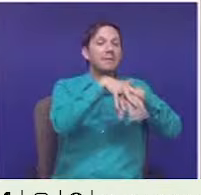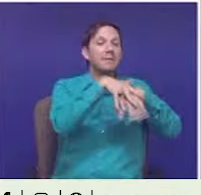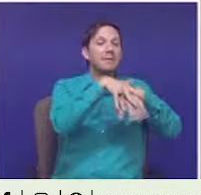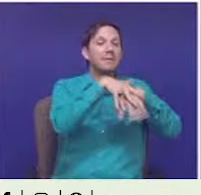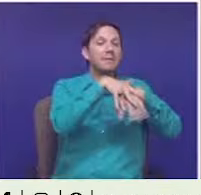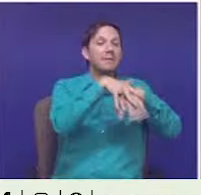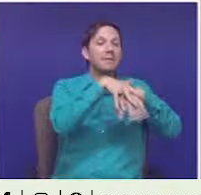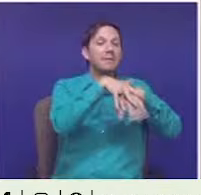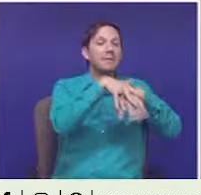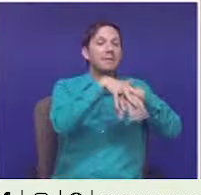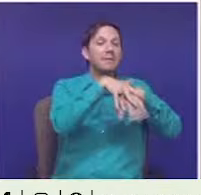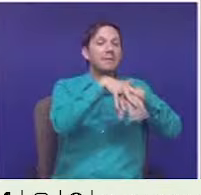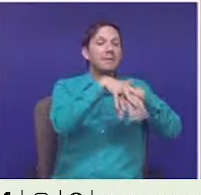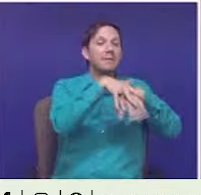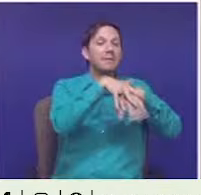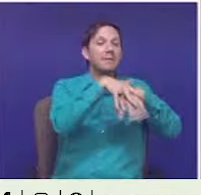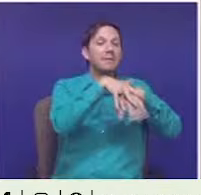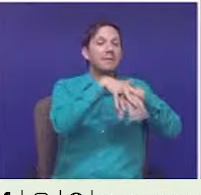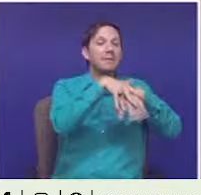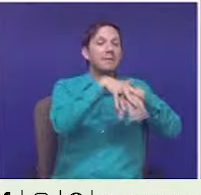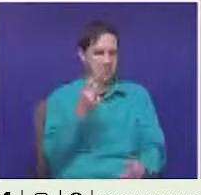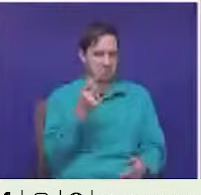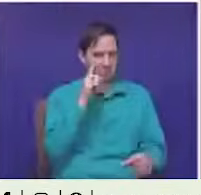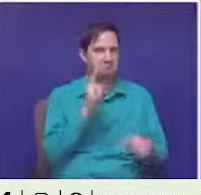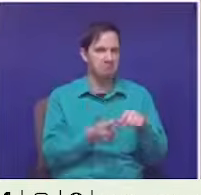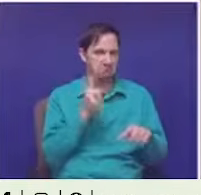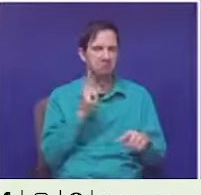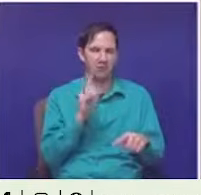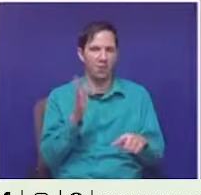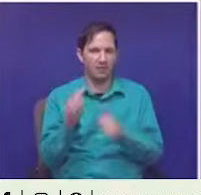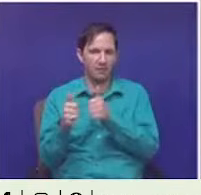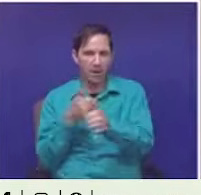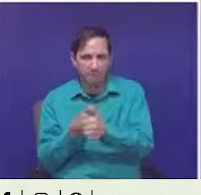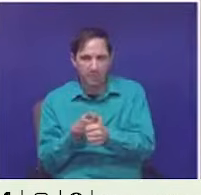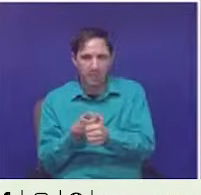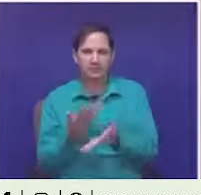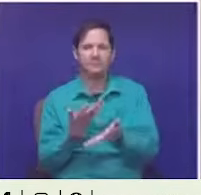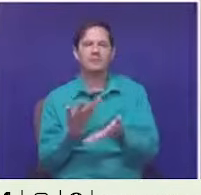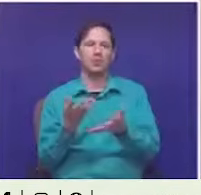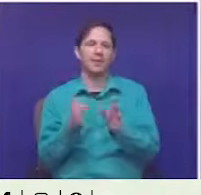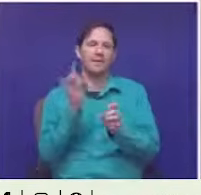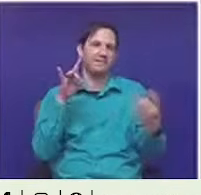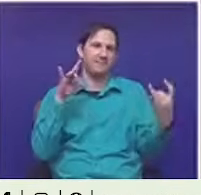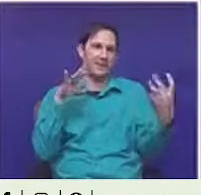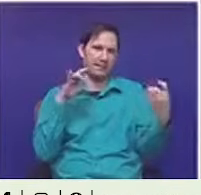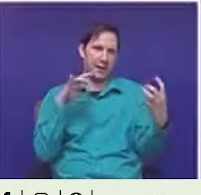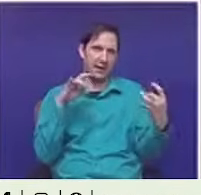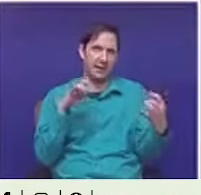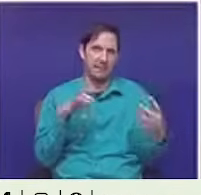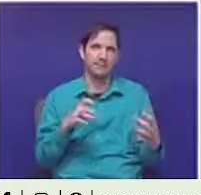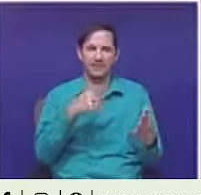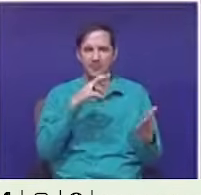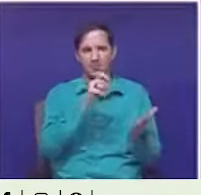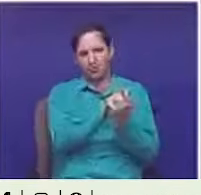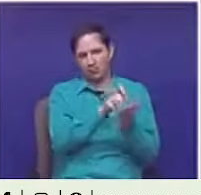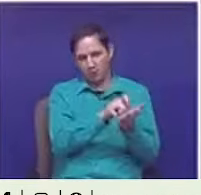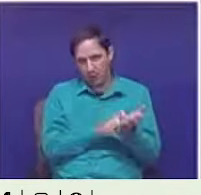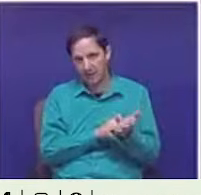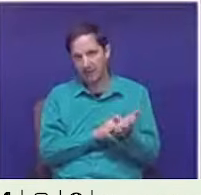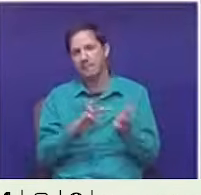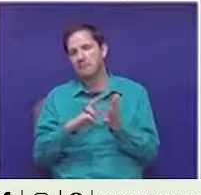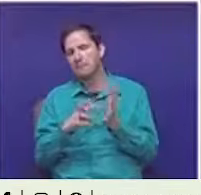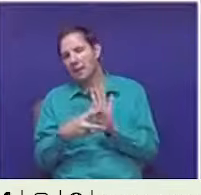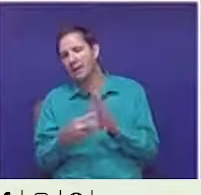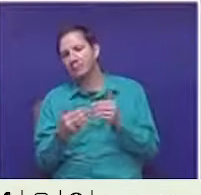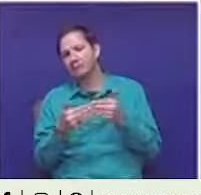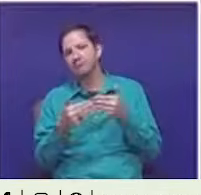that school, and we will follow up on it and be able to at least give this House chairperson a written response on what the plan is